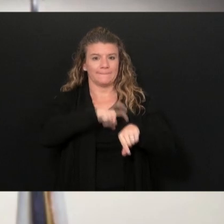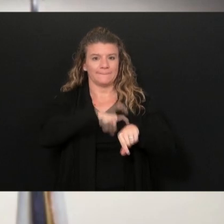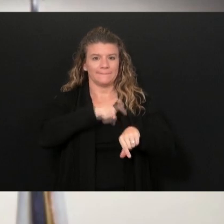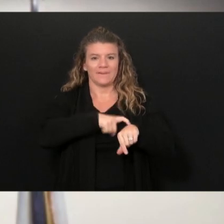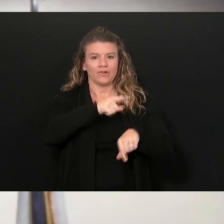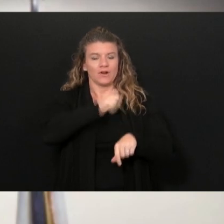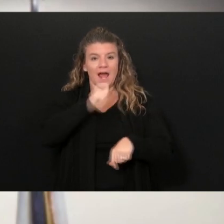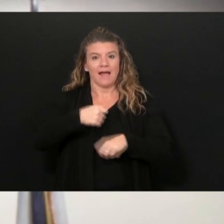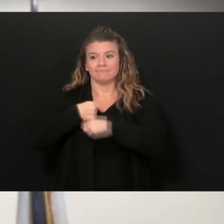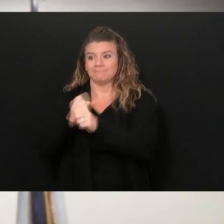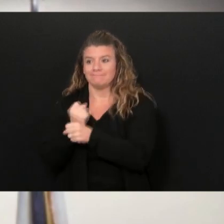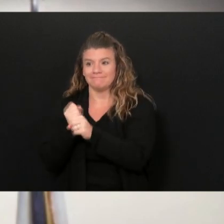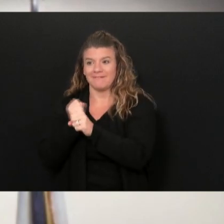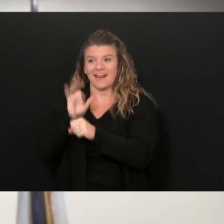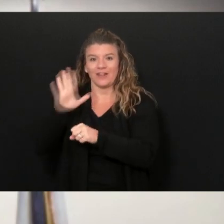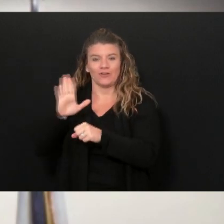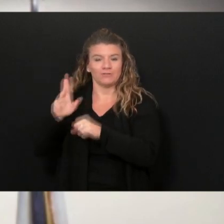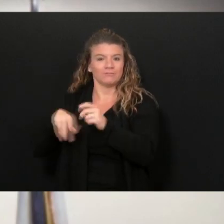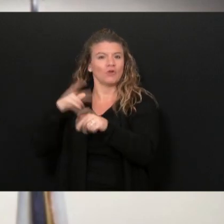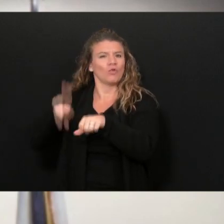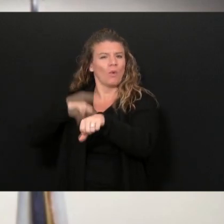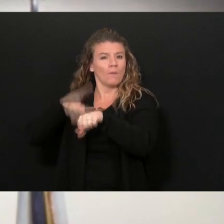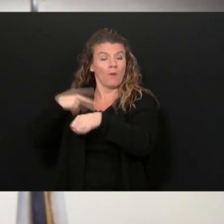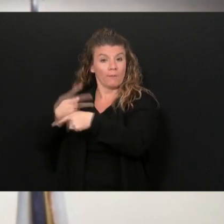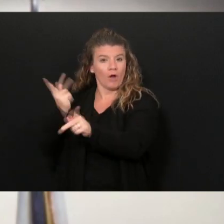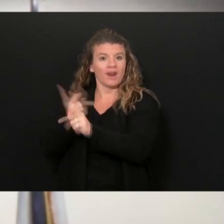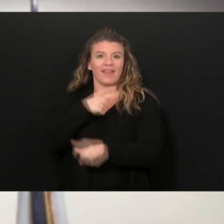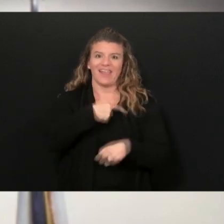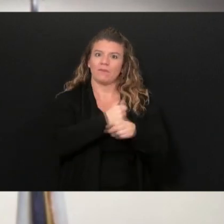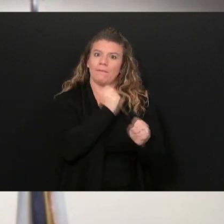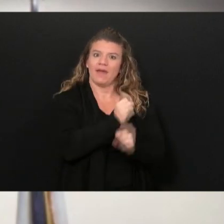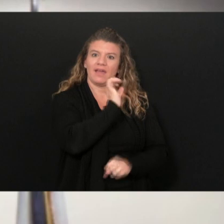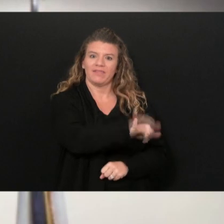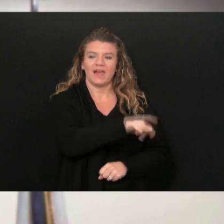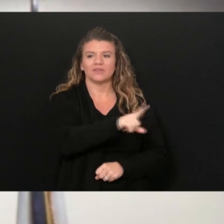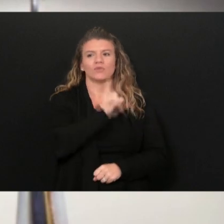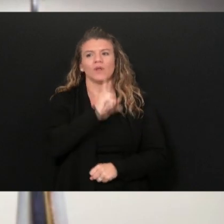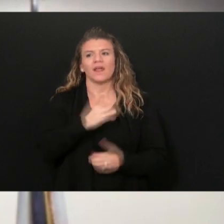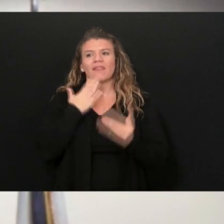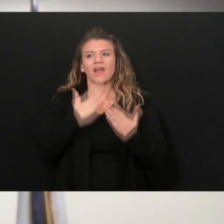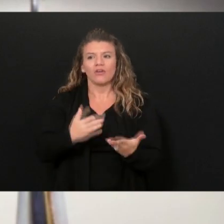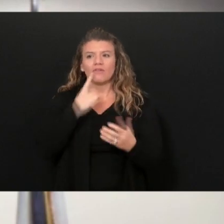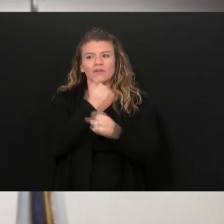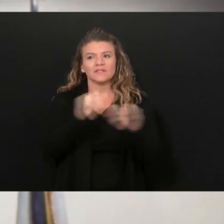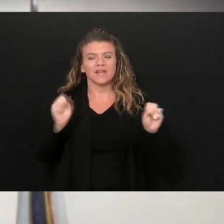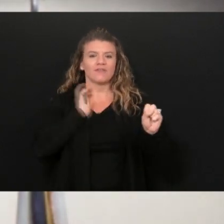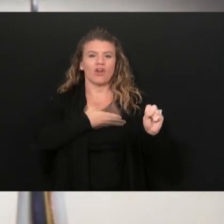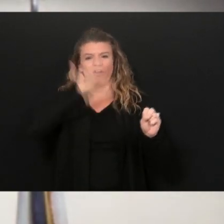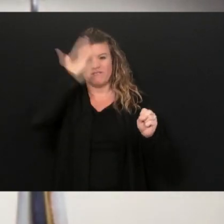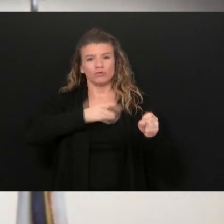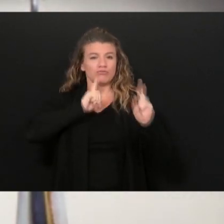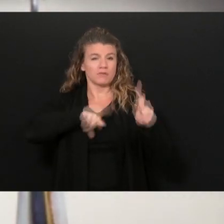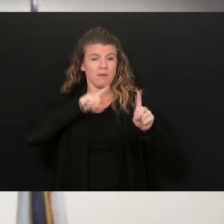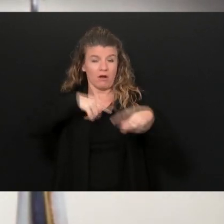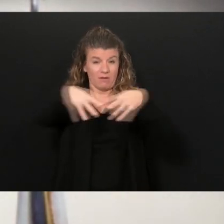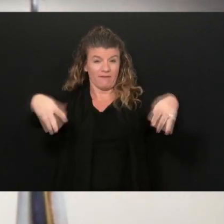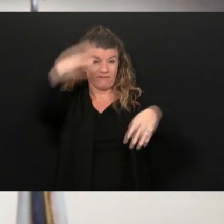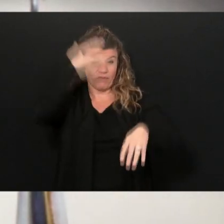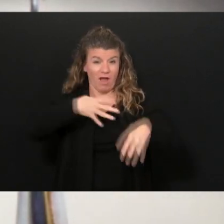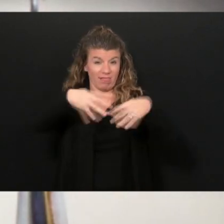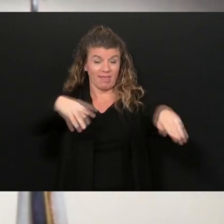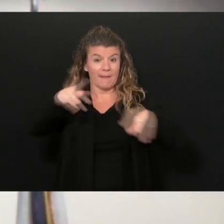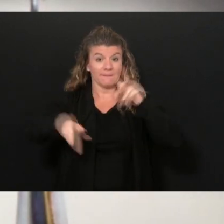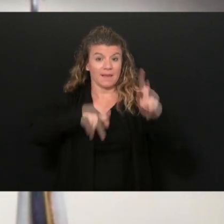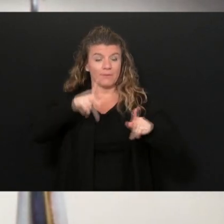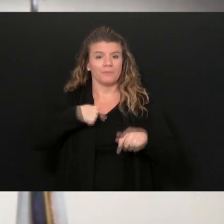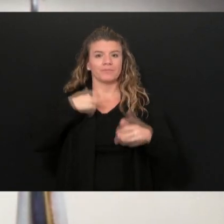production. So thank them for the great work to help protect our first responders and our frontline medical folks. I want to highlight on